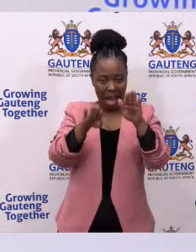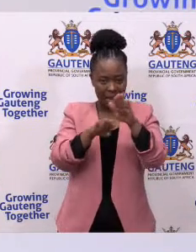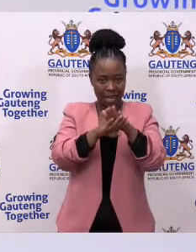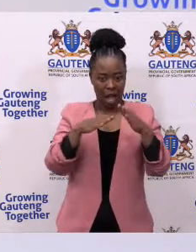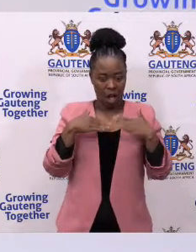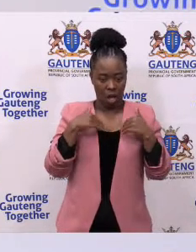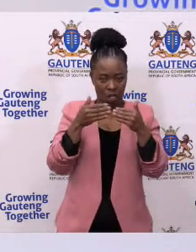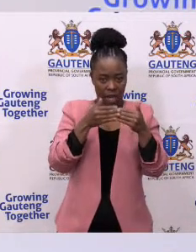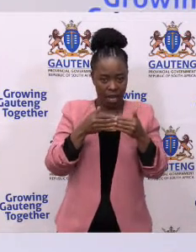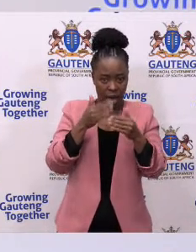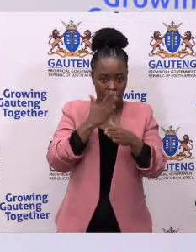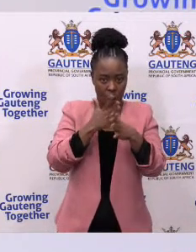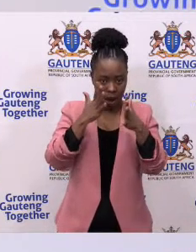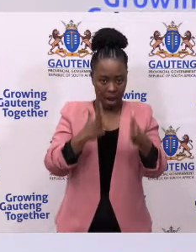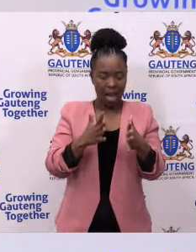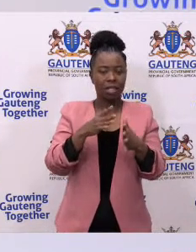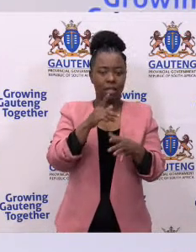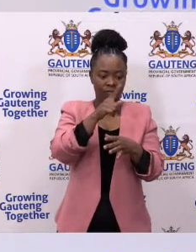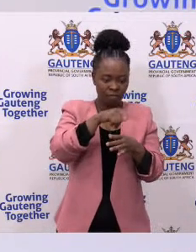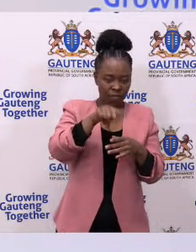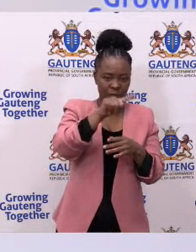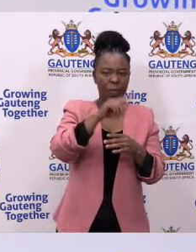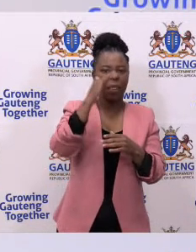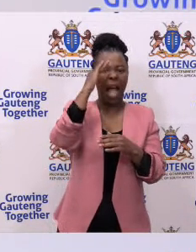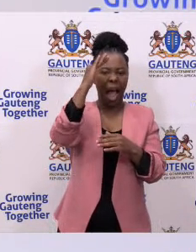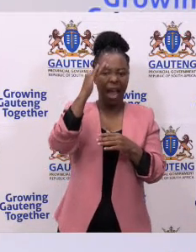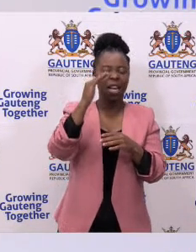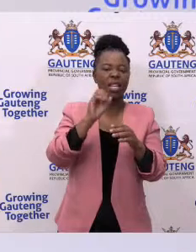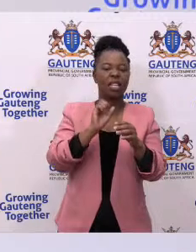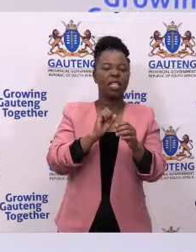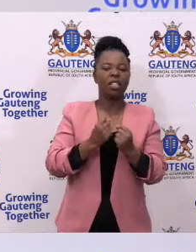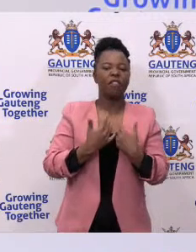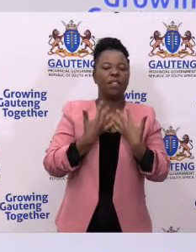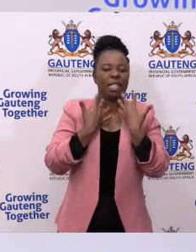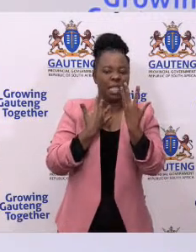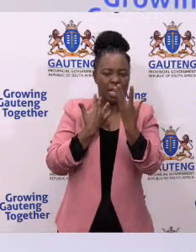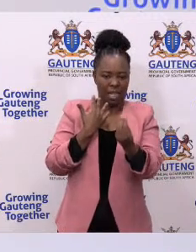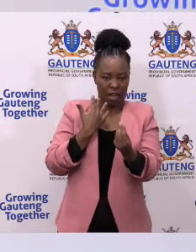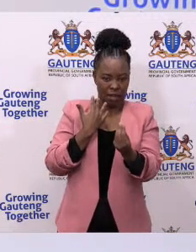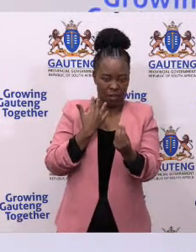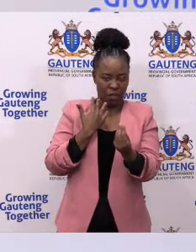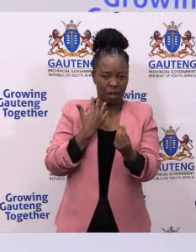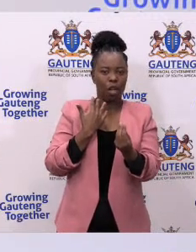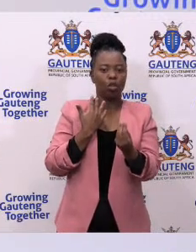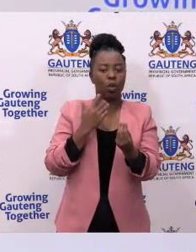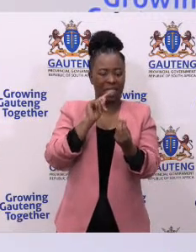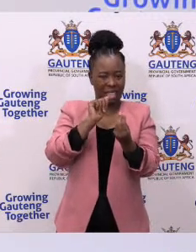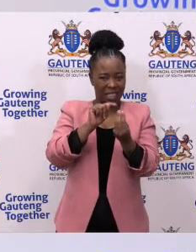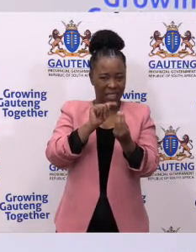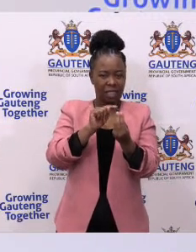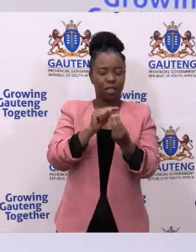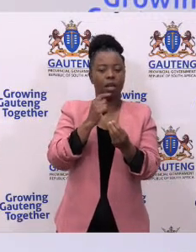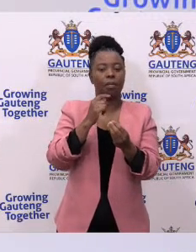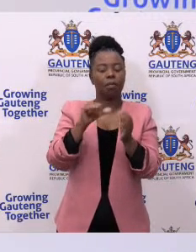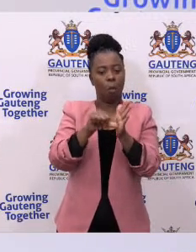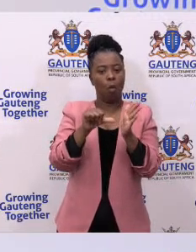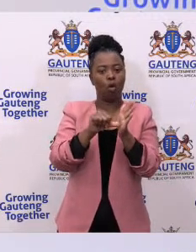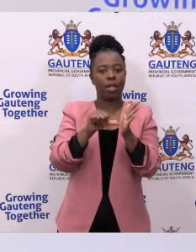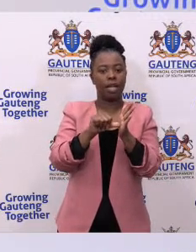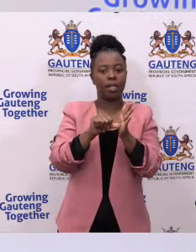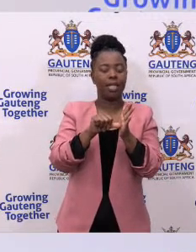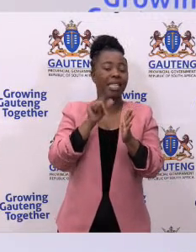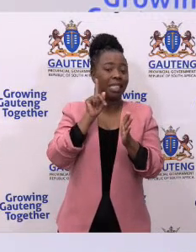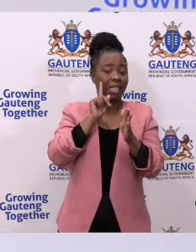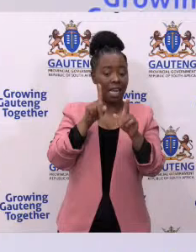workers who are the most highly infected in this regard. And it's something that is important that we emphasize, that our